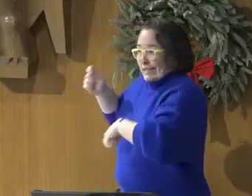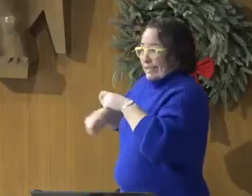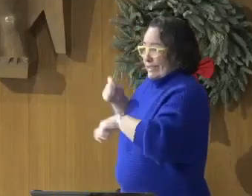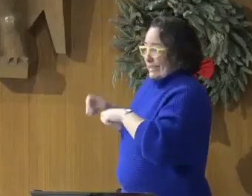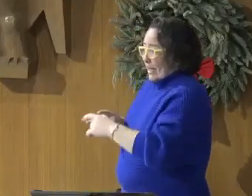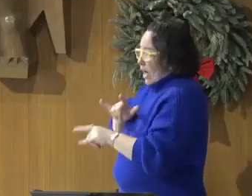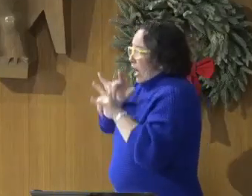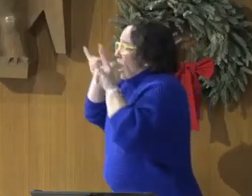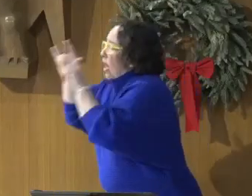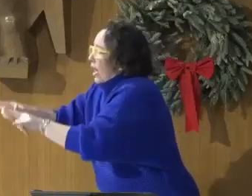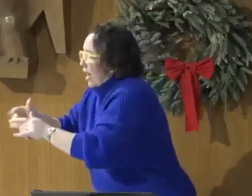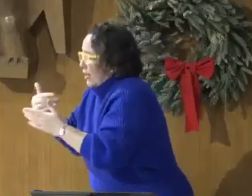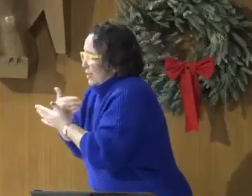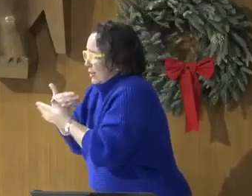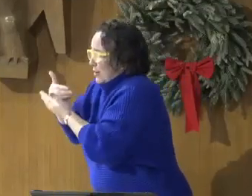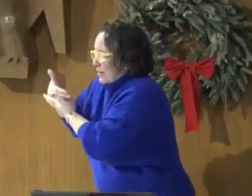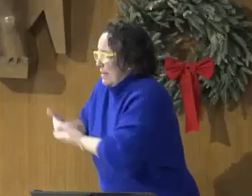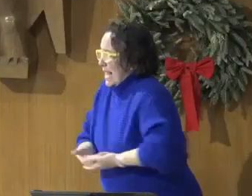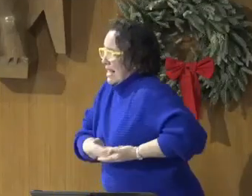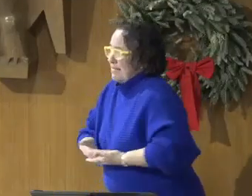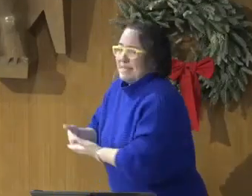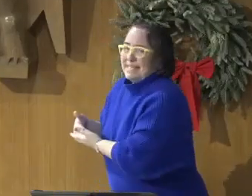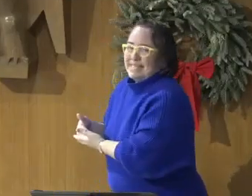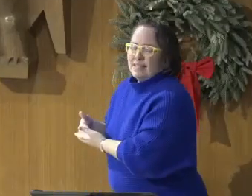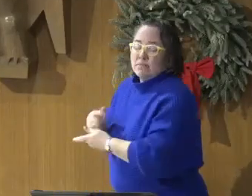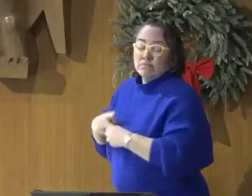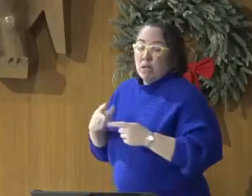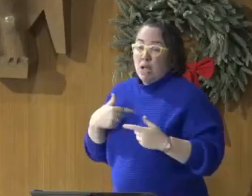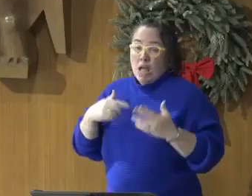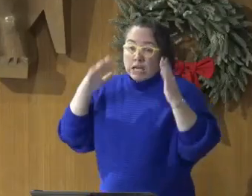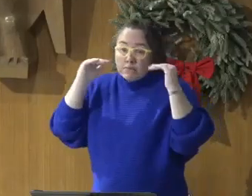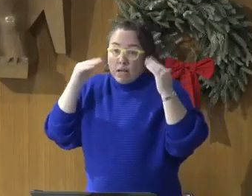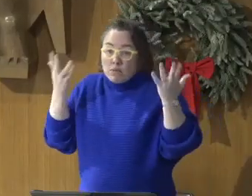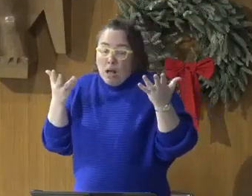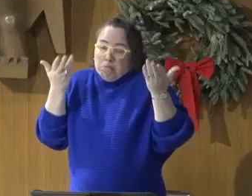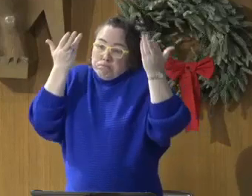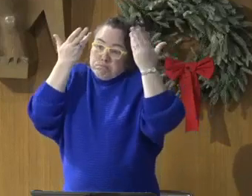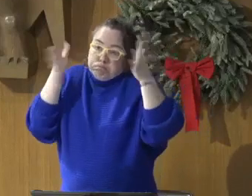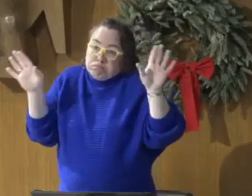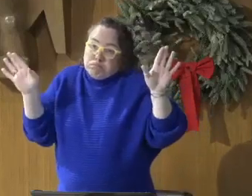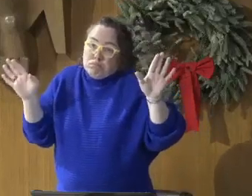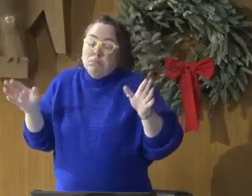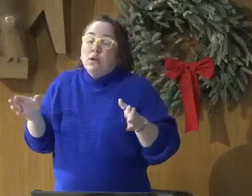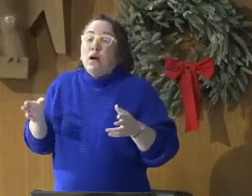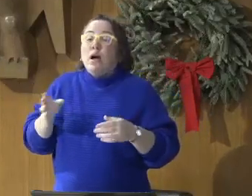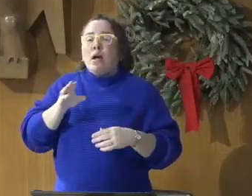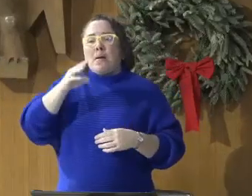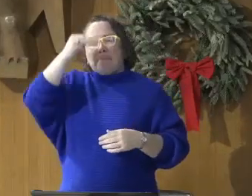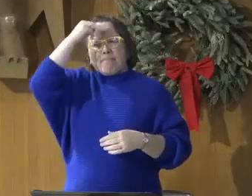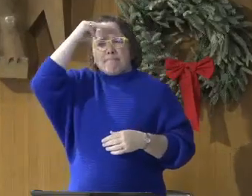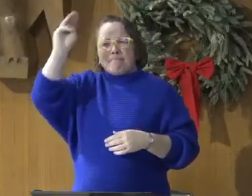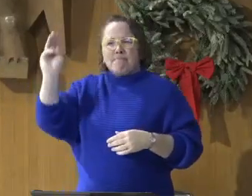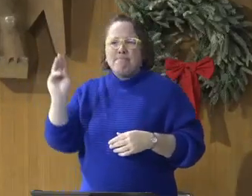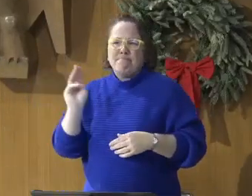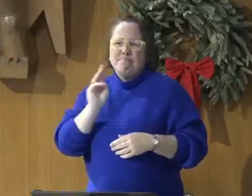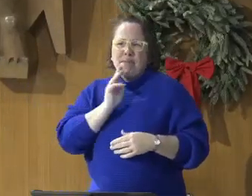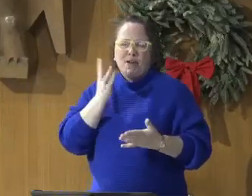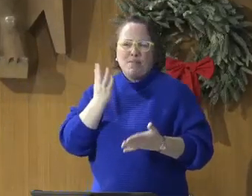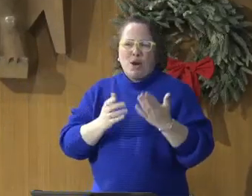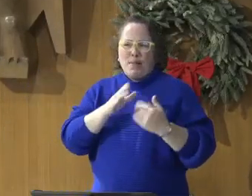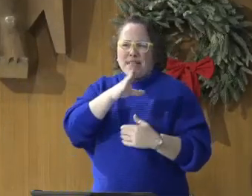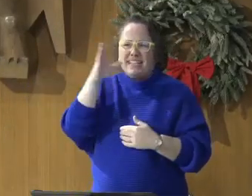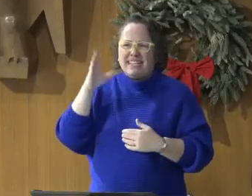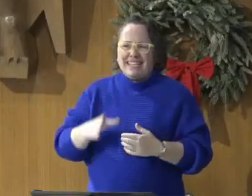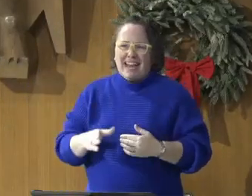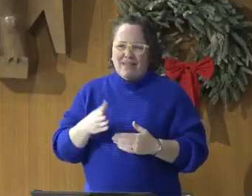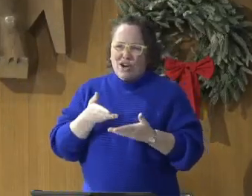to this newborn child, even if we had no idea what to expect. I'm not sure Mary would have let a bunch of dirty shepherds